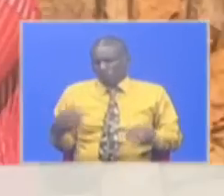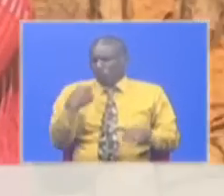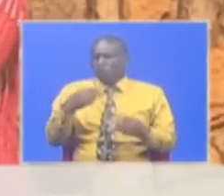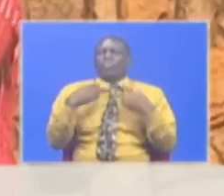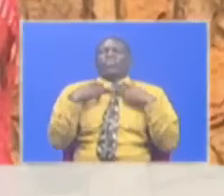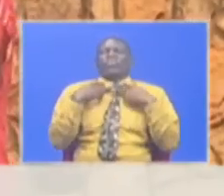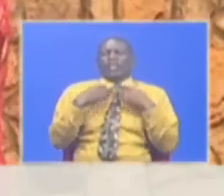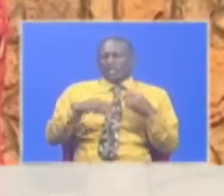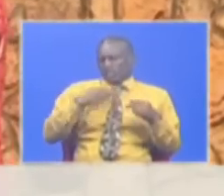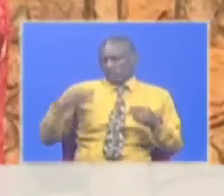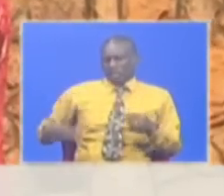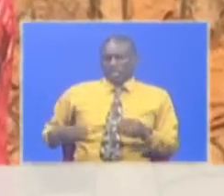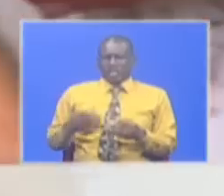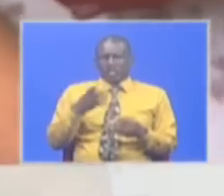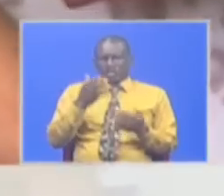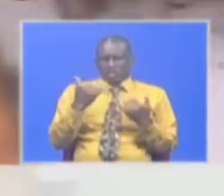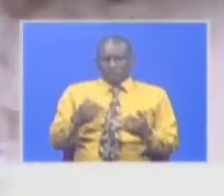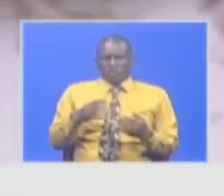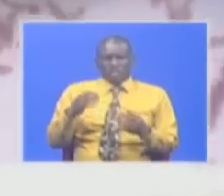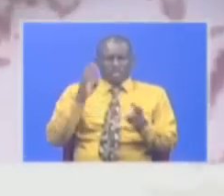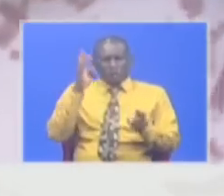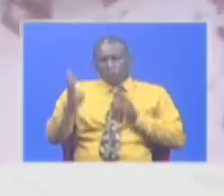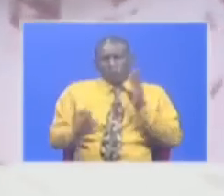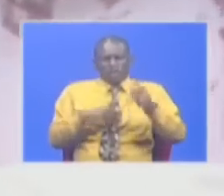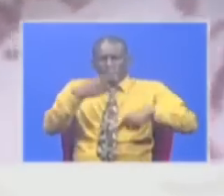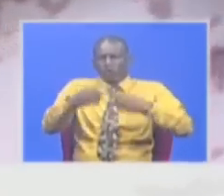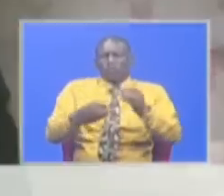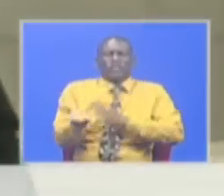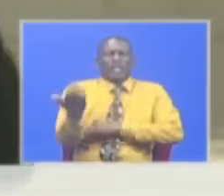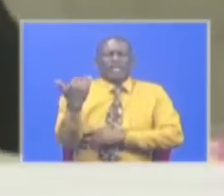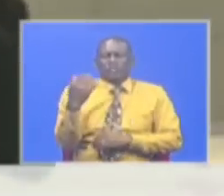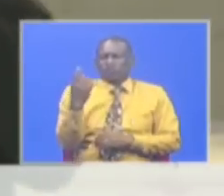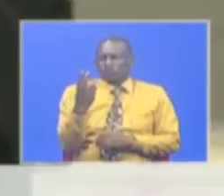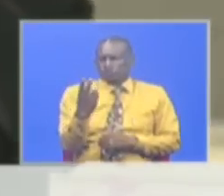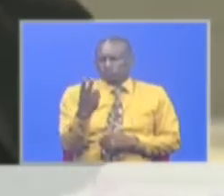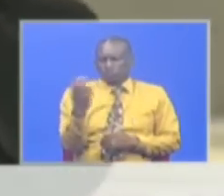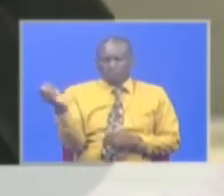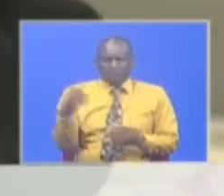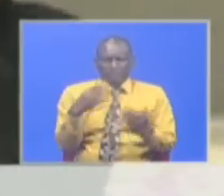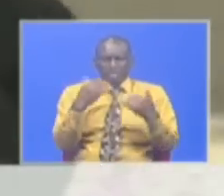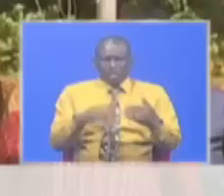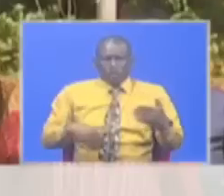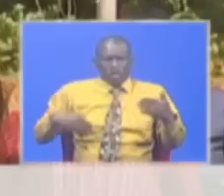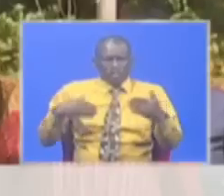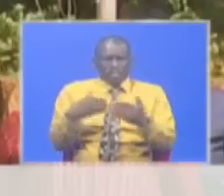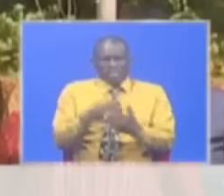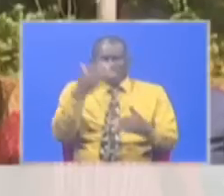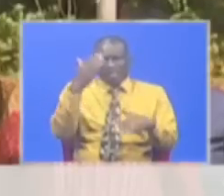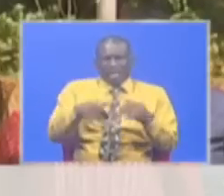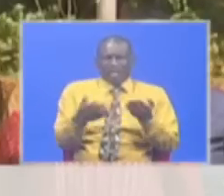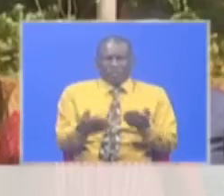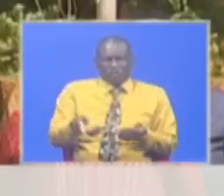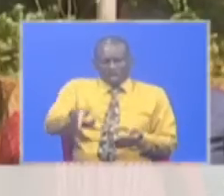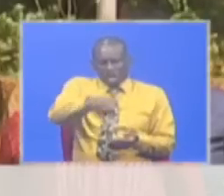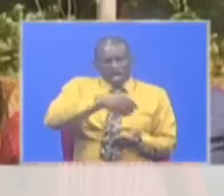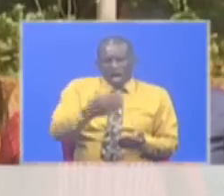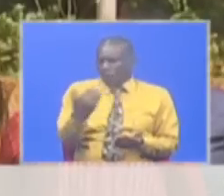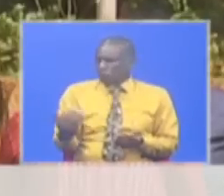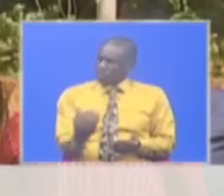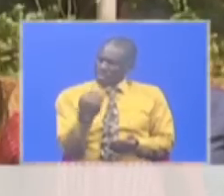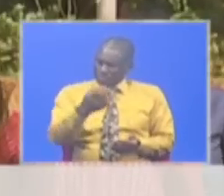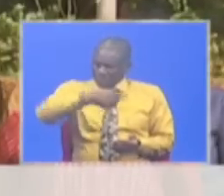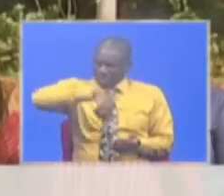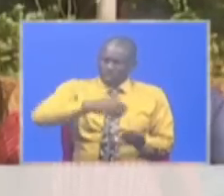That anxiety has been building over the last 2 months, and now it is reaching breaking point. Our children are asking us, where is